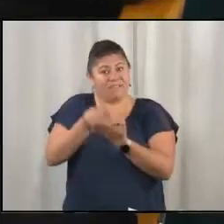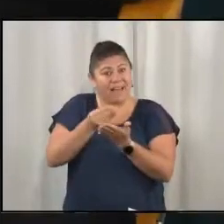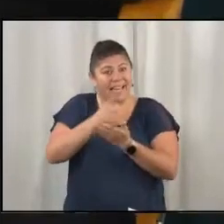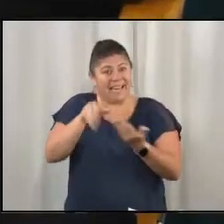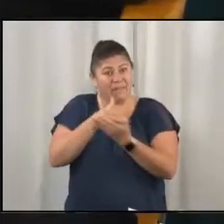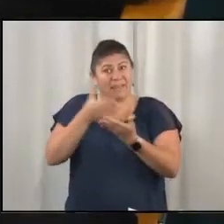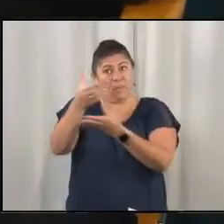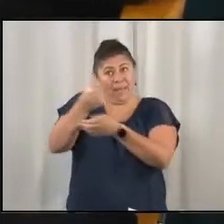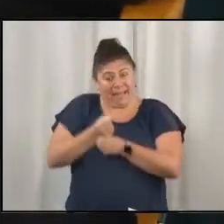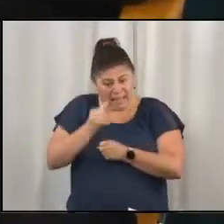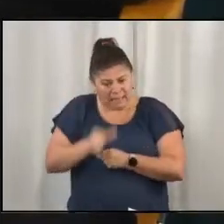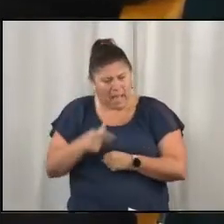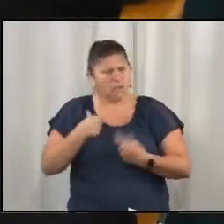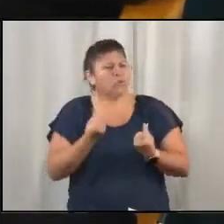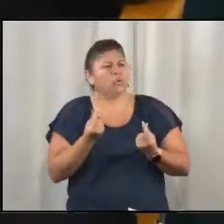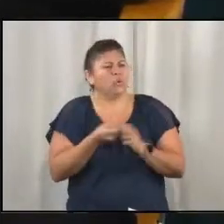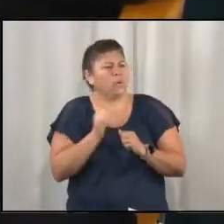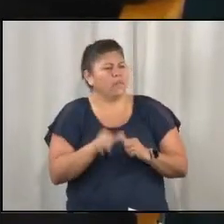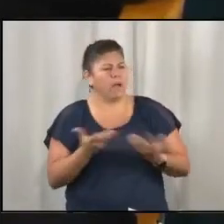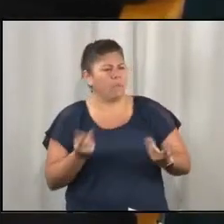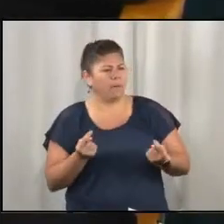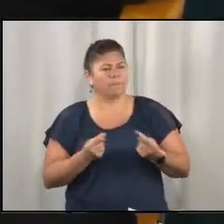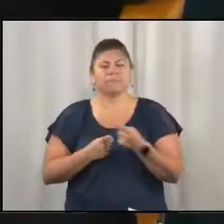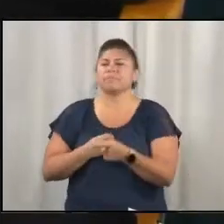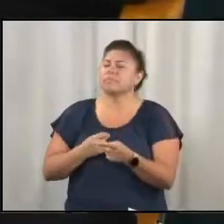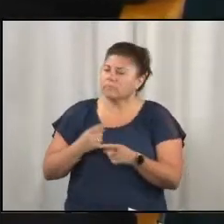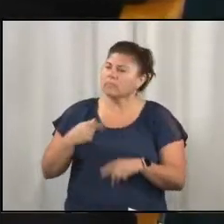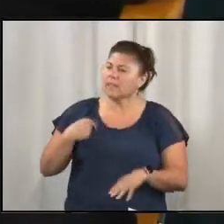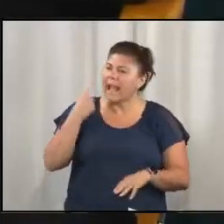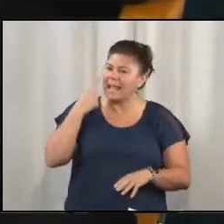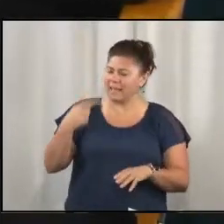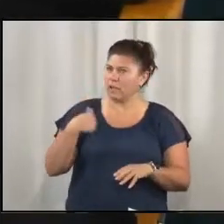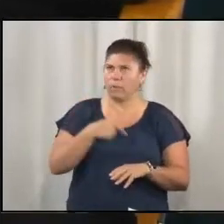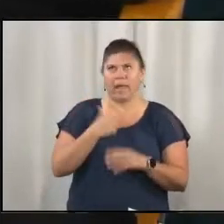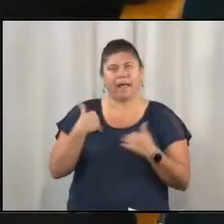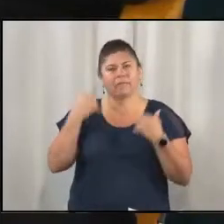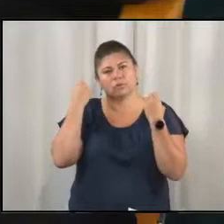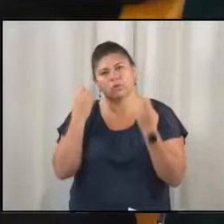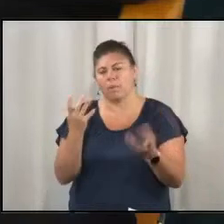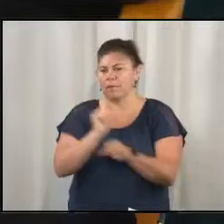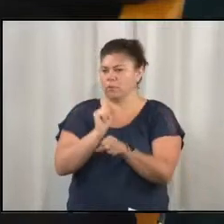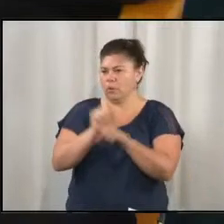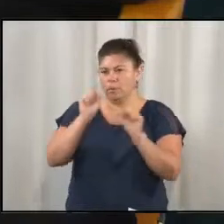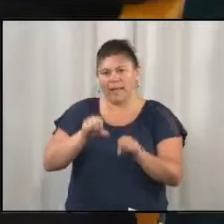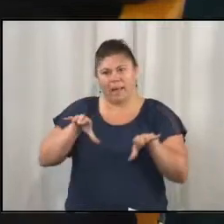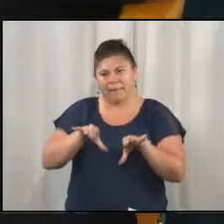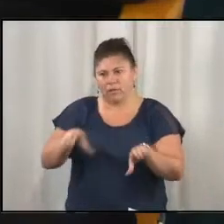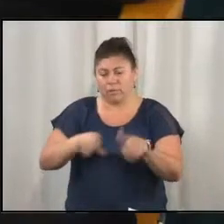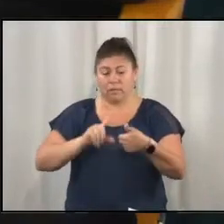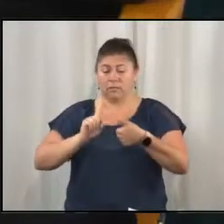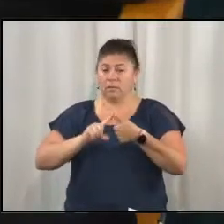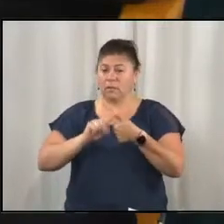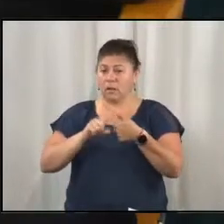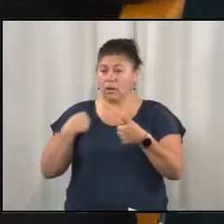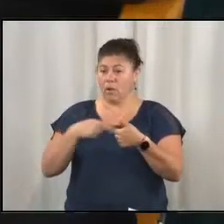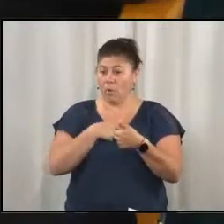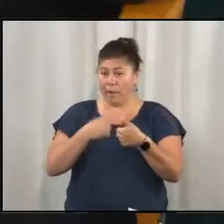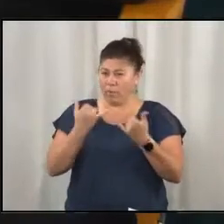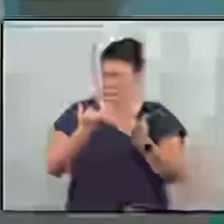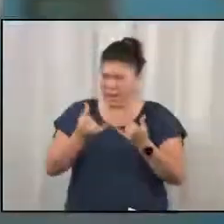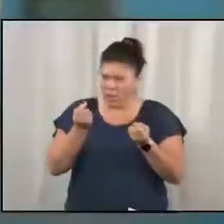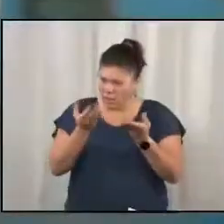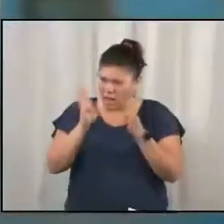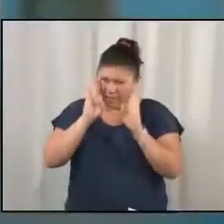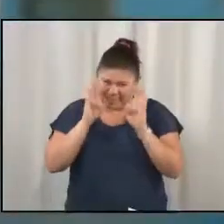mayors. Yeah, I mean, I think that there's so much work that we can be doing. One, we're paying a lot of attention right